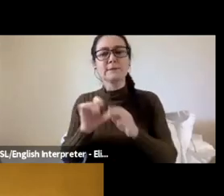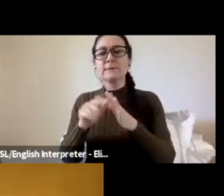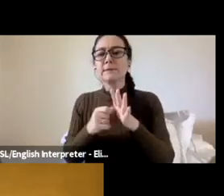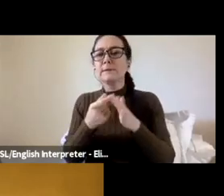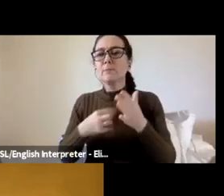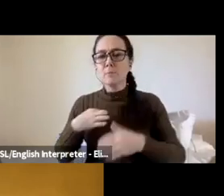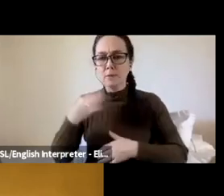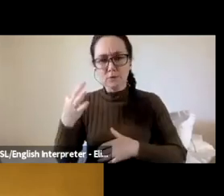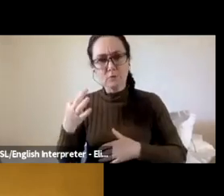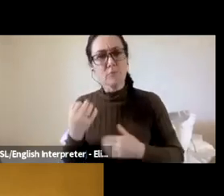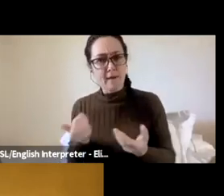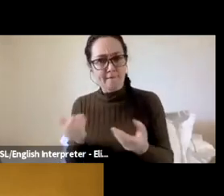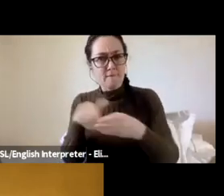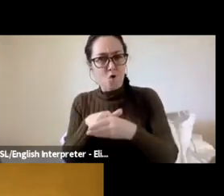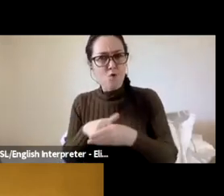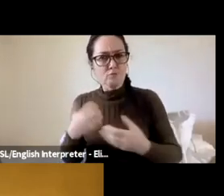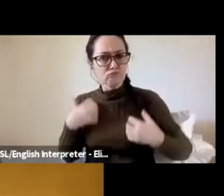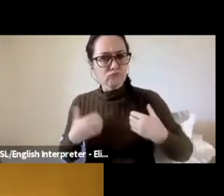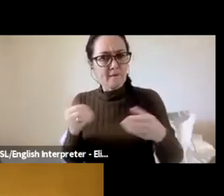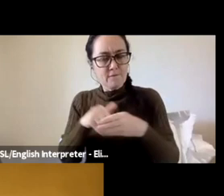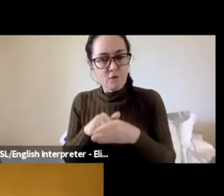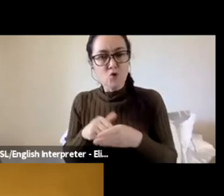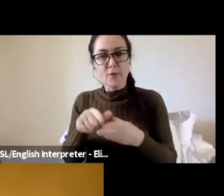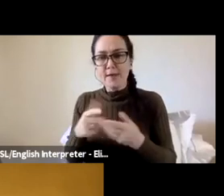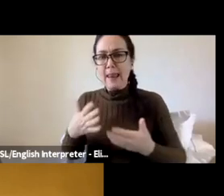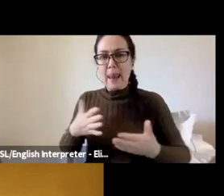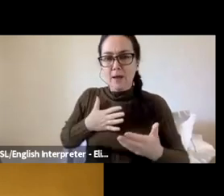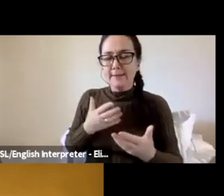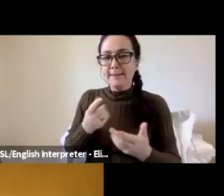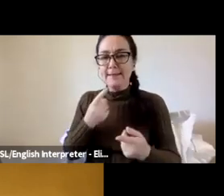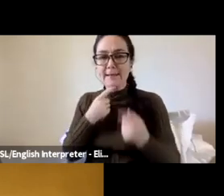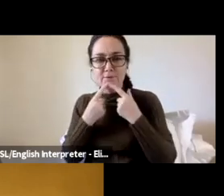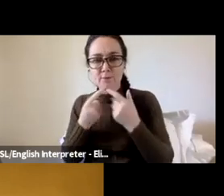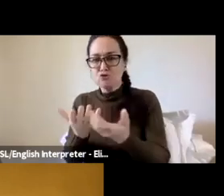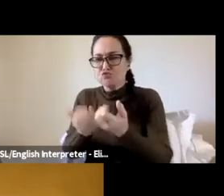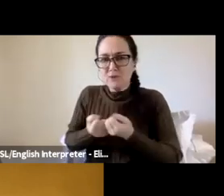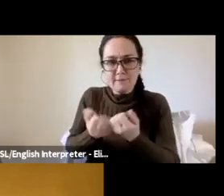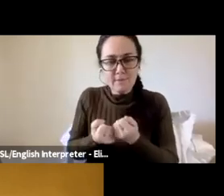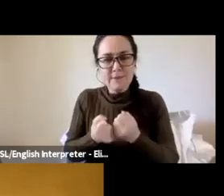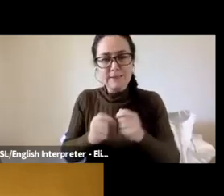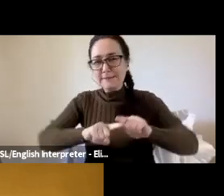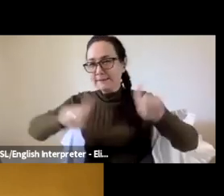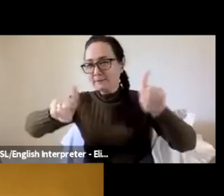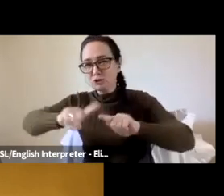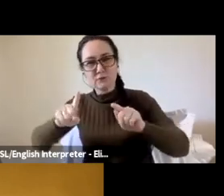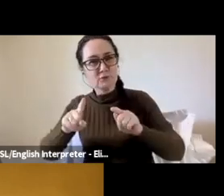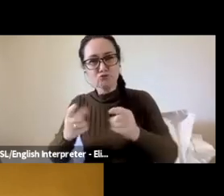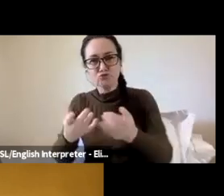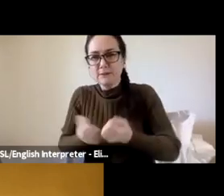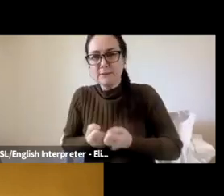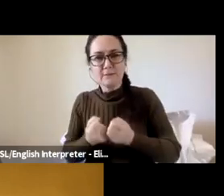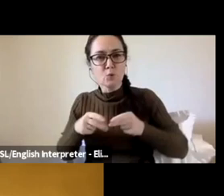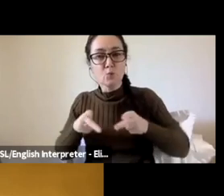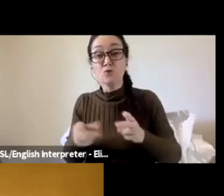each review. And so they really seek information through different methods, channels. And so if